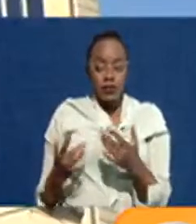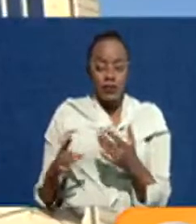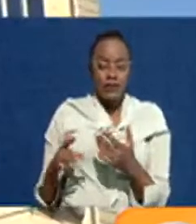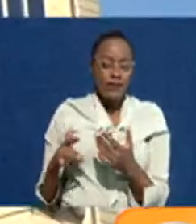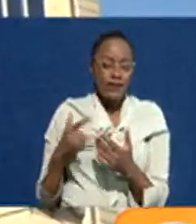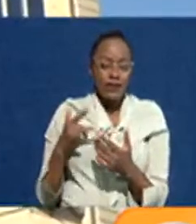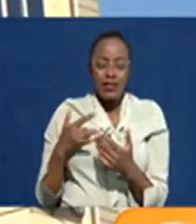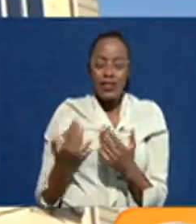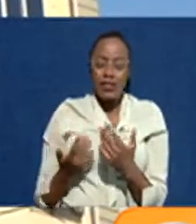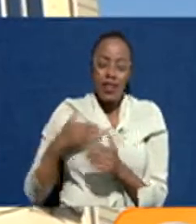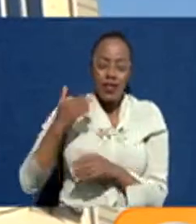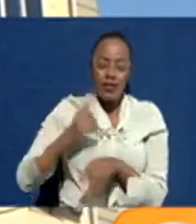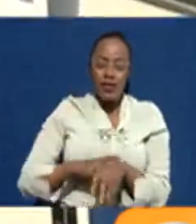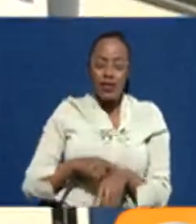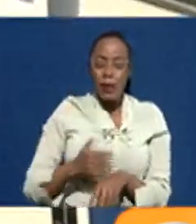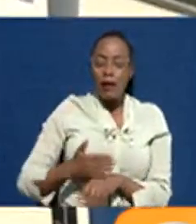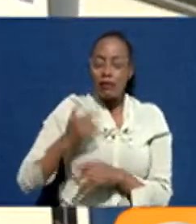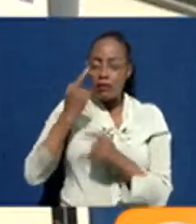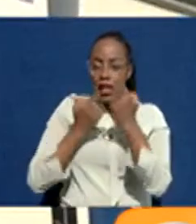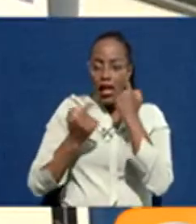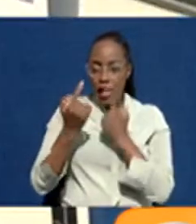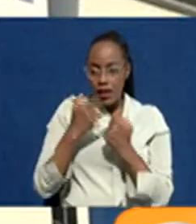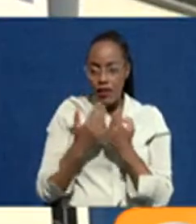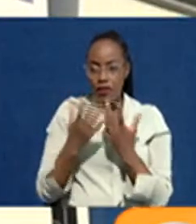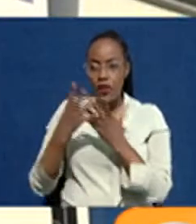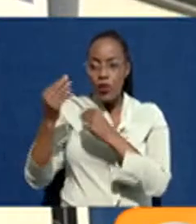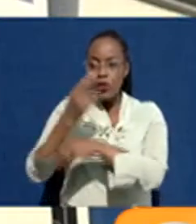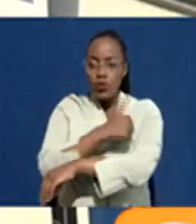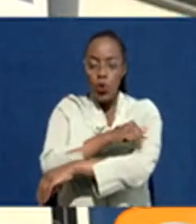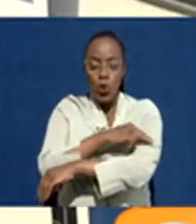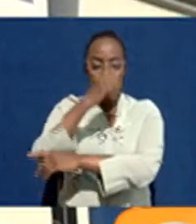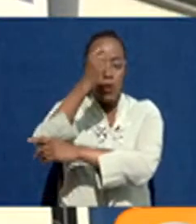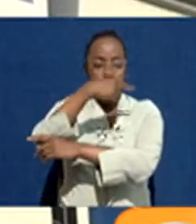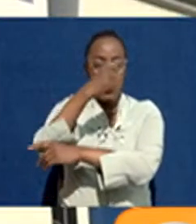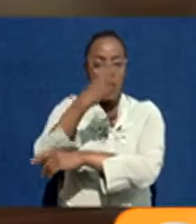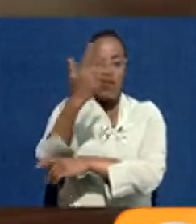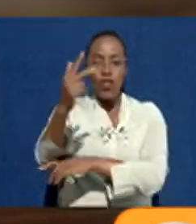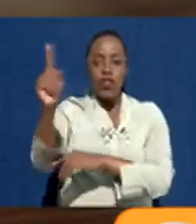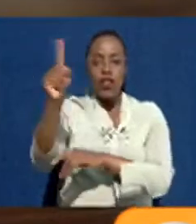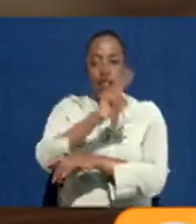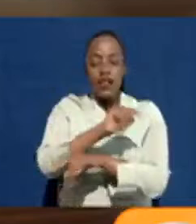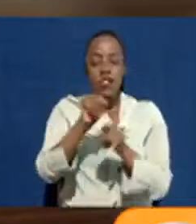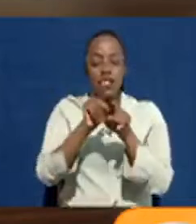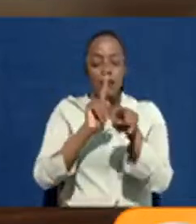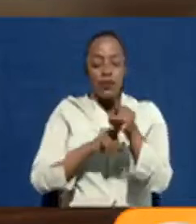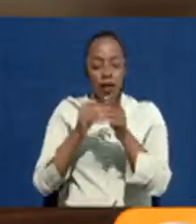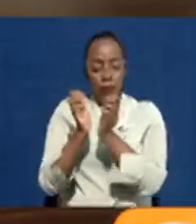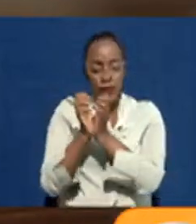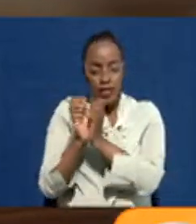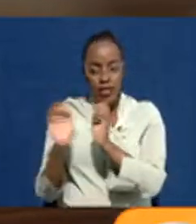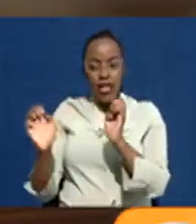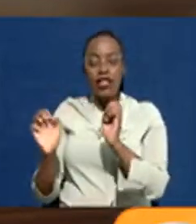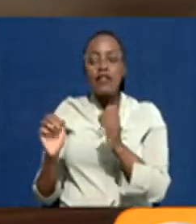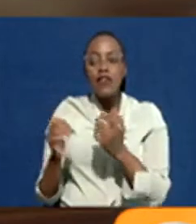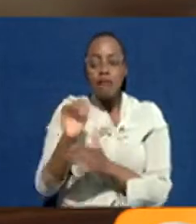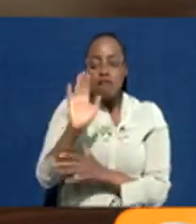yeah? A fever that led to hospital admission for 3 days, and even upon discharge,